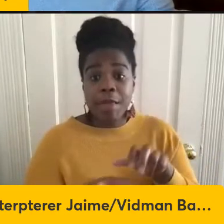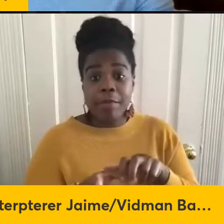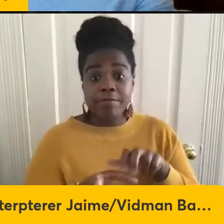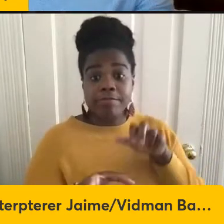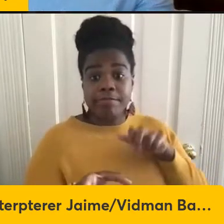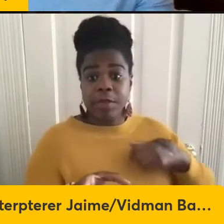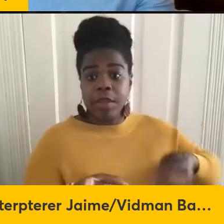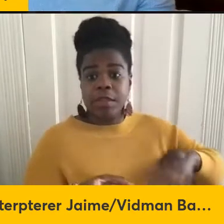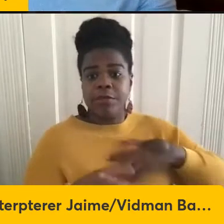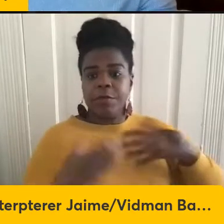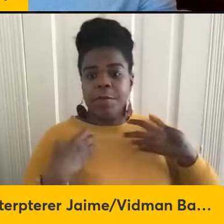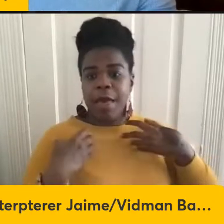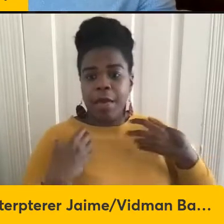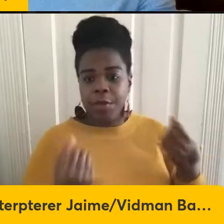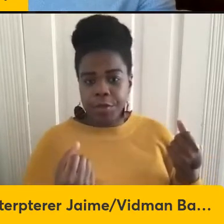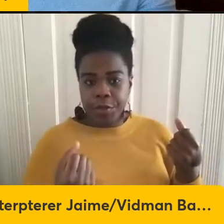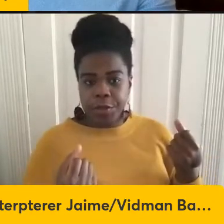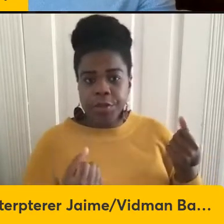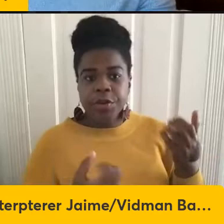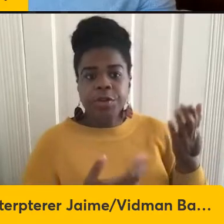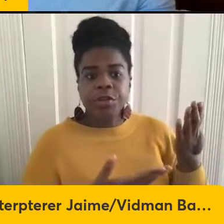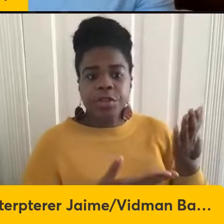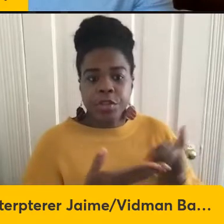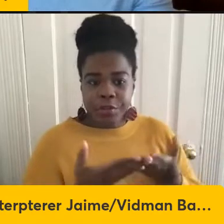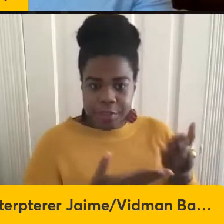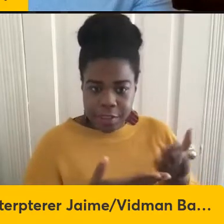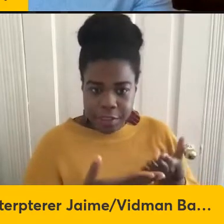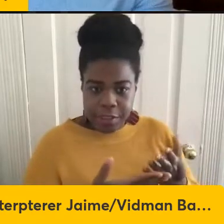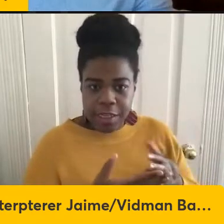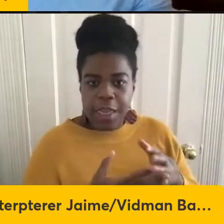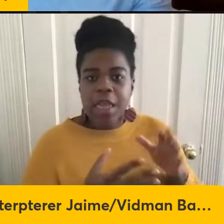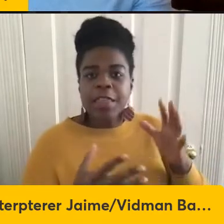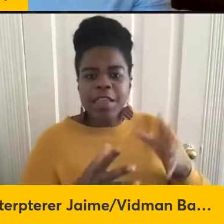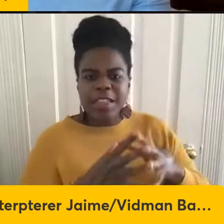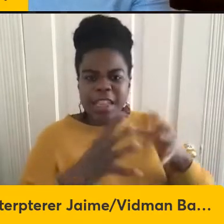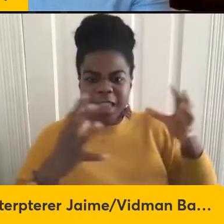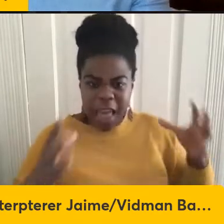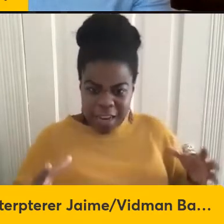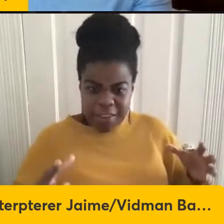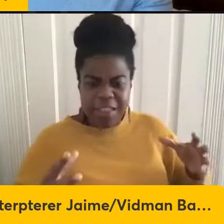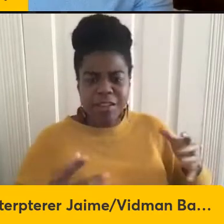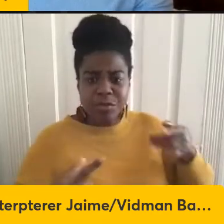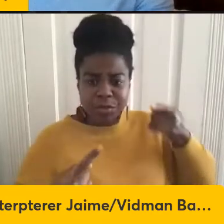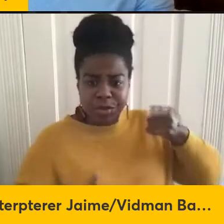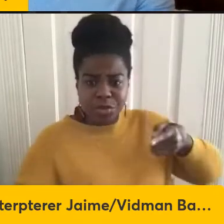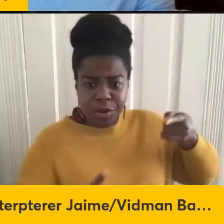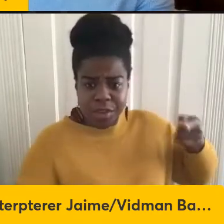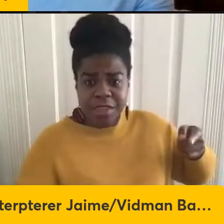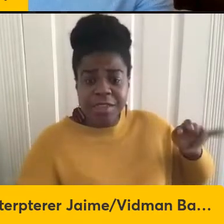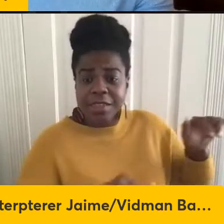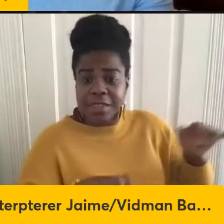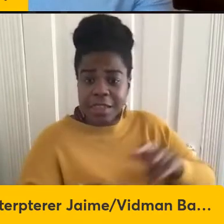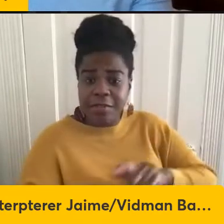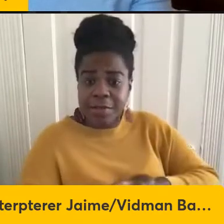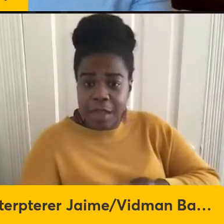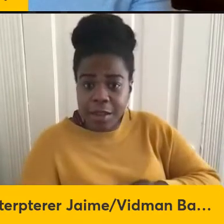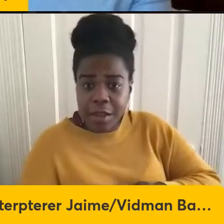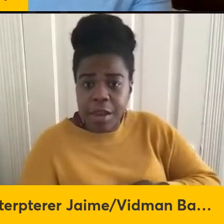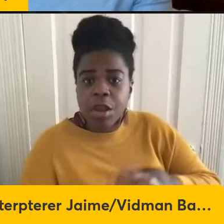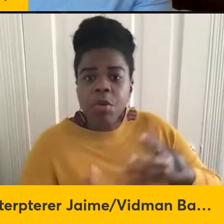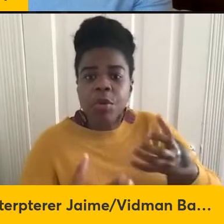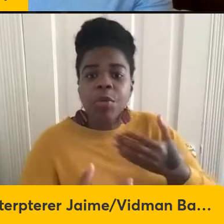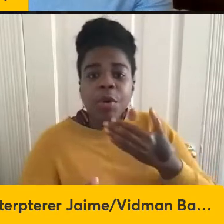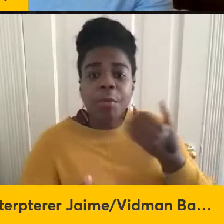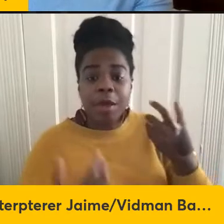well. So there's a number of different things that we're actually grappling with at the same time. We're saying we actually want to have a better